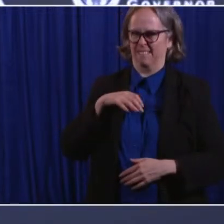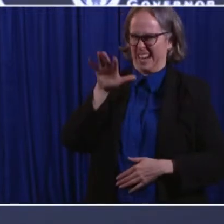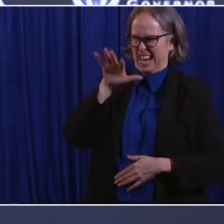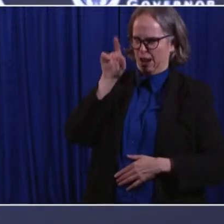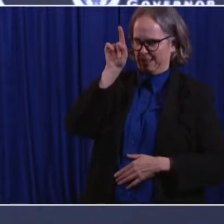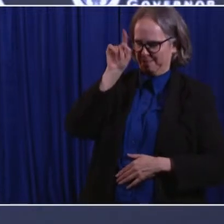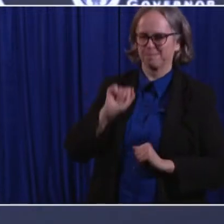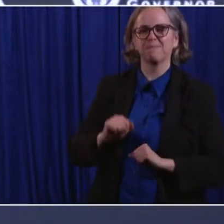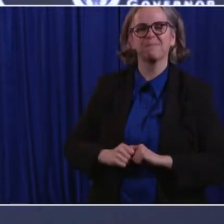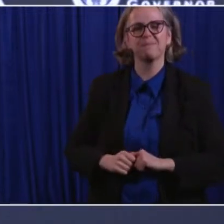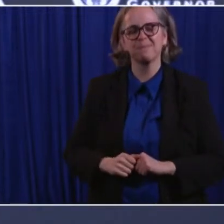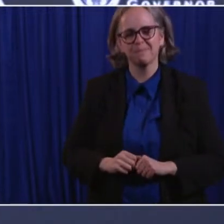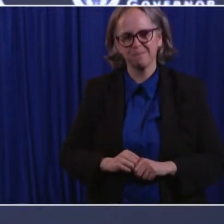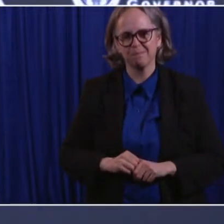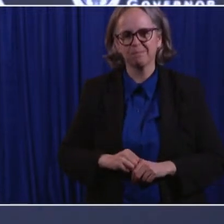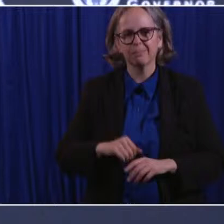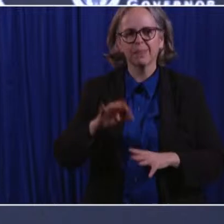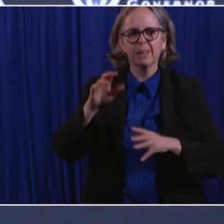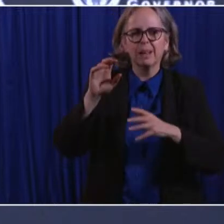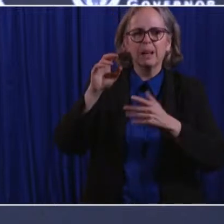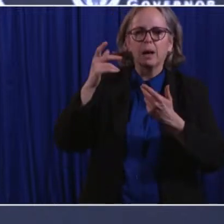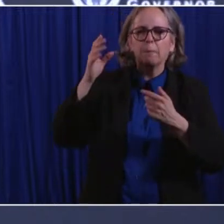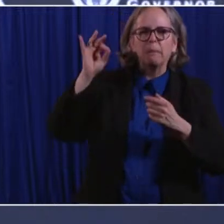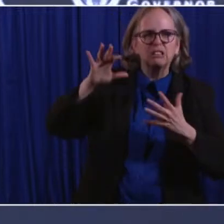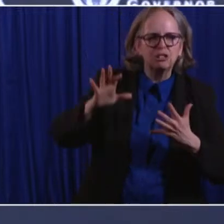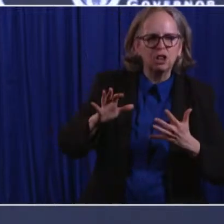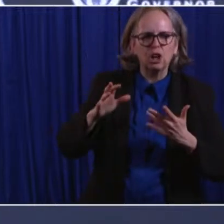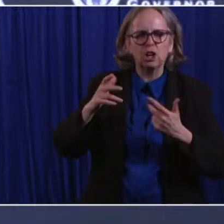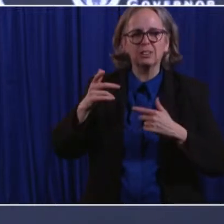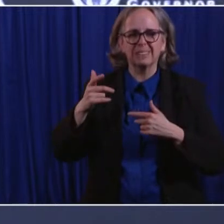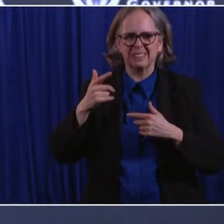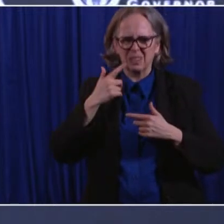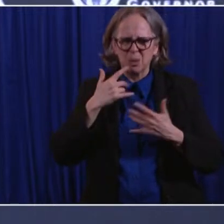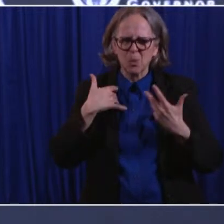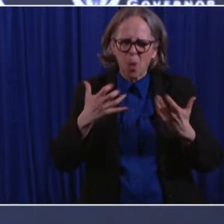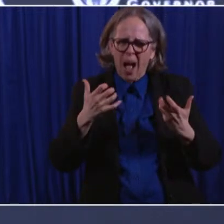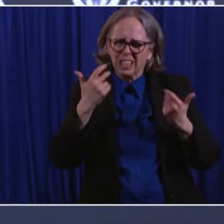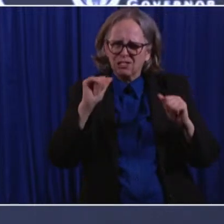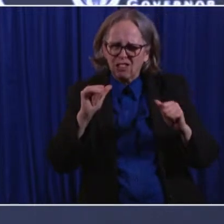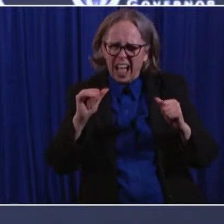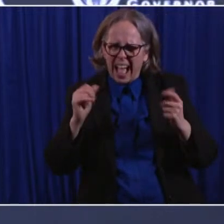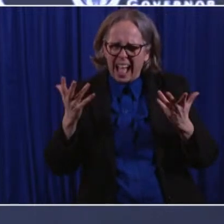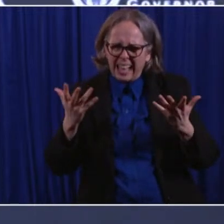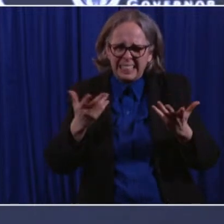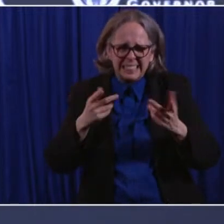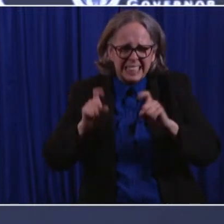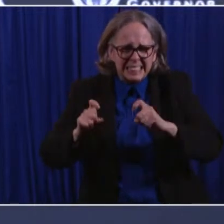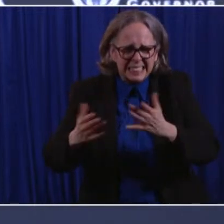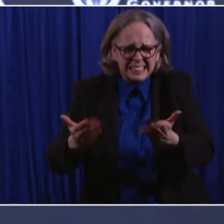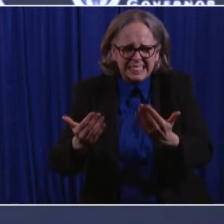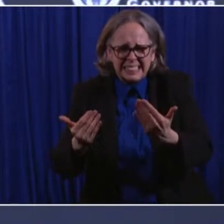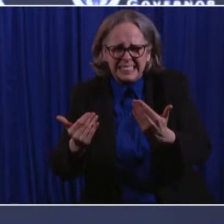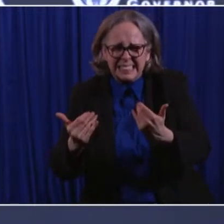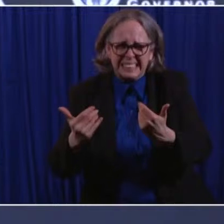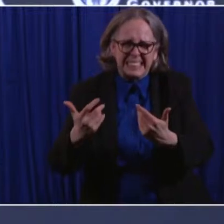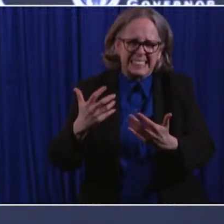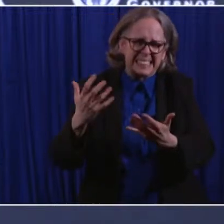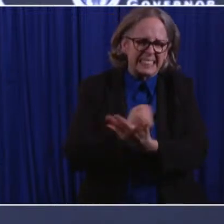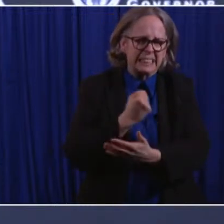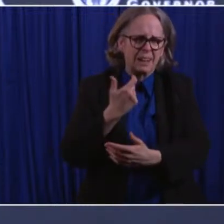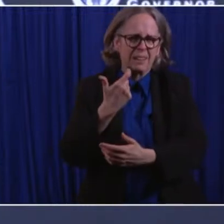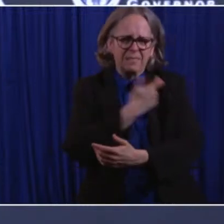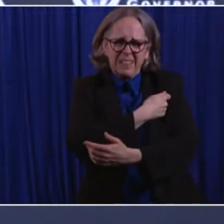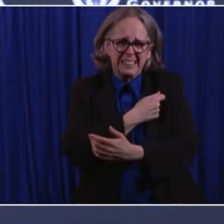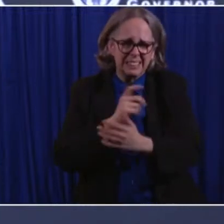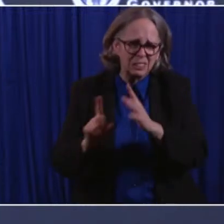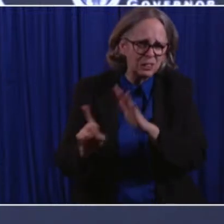we've worked with some ministers who have basically said, look, we want to try this. We want to try to bring in people from